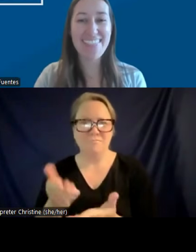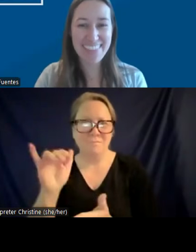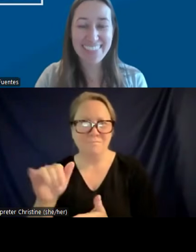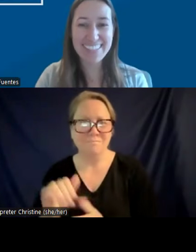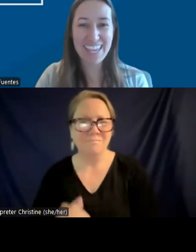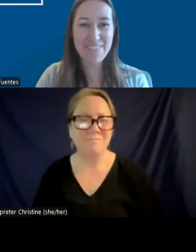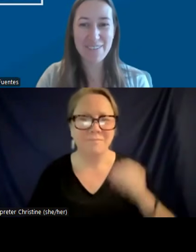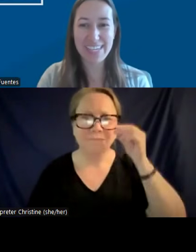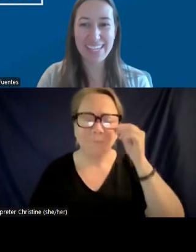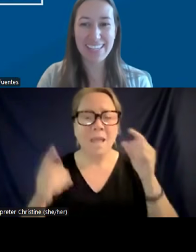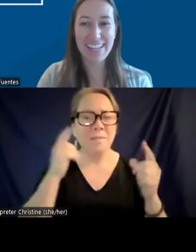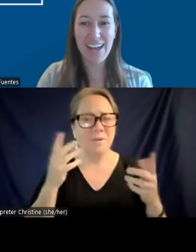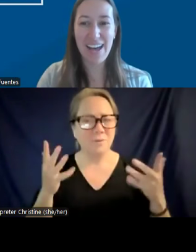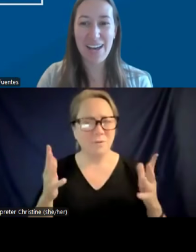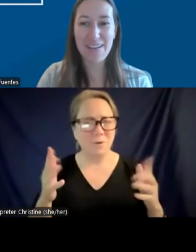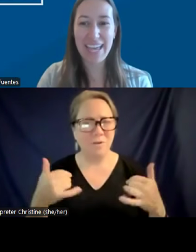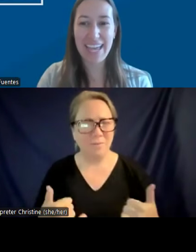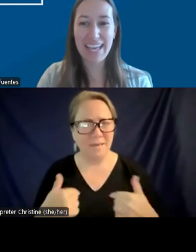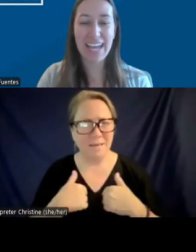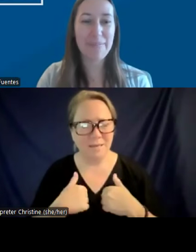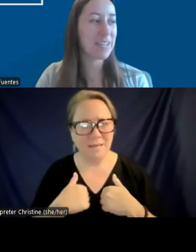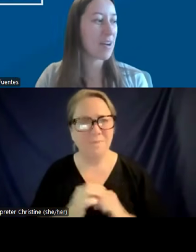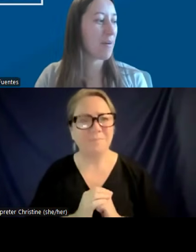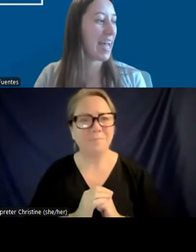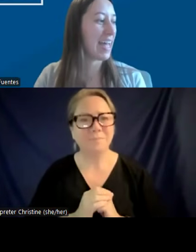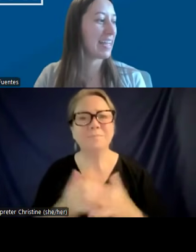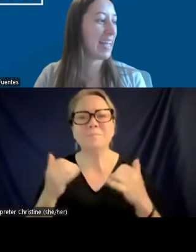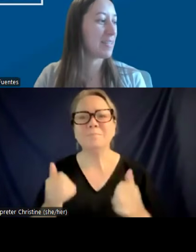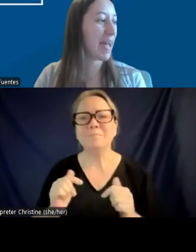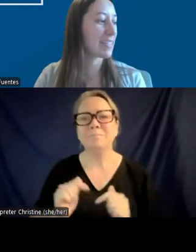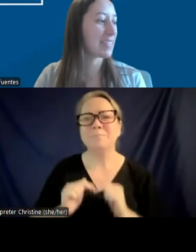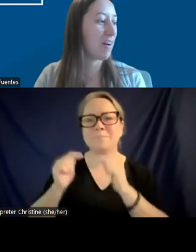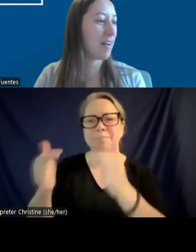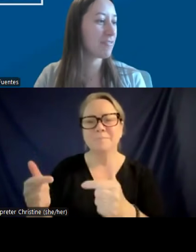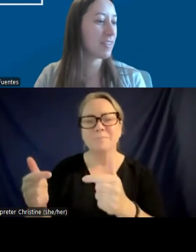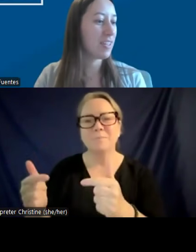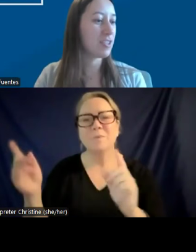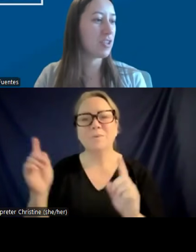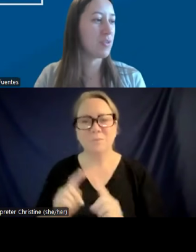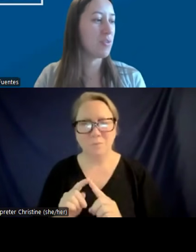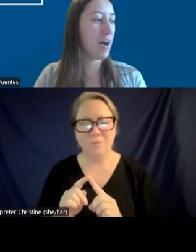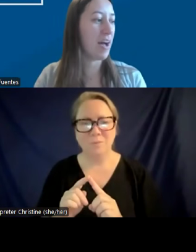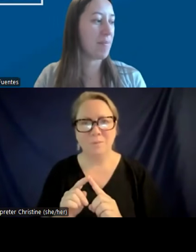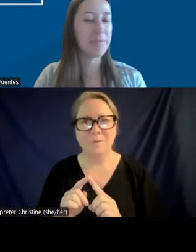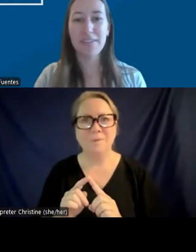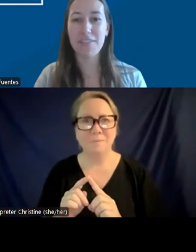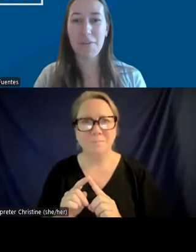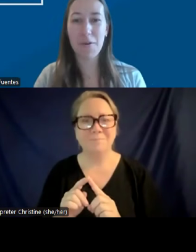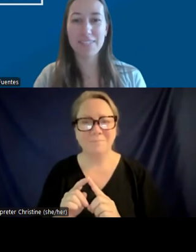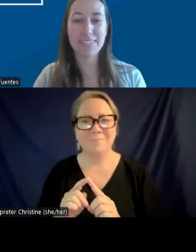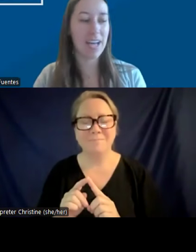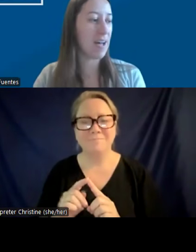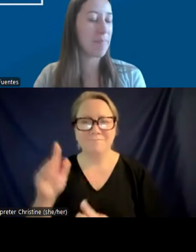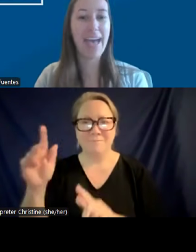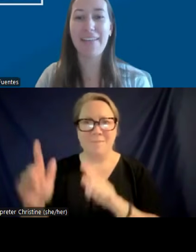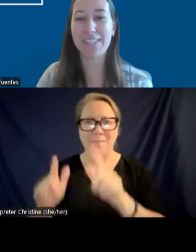I think that's it from me. And I'm going to go ahead and pass it off to the